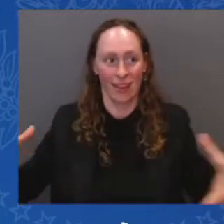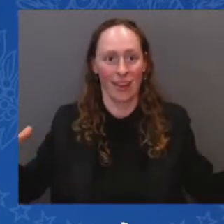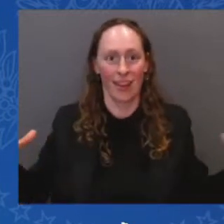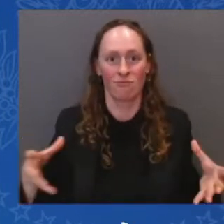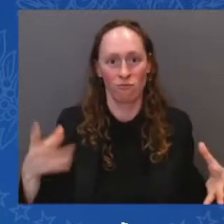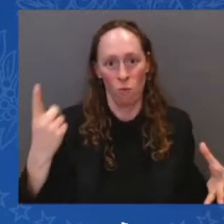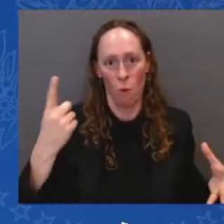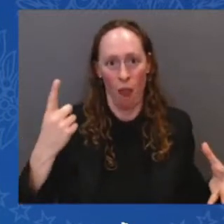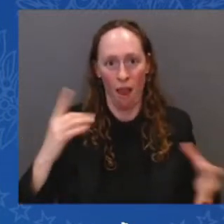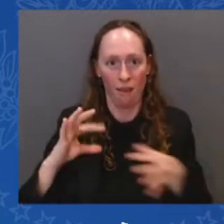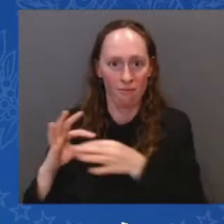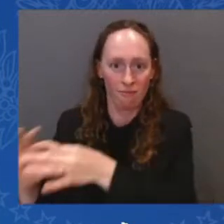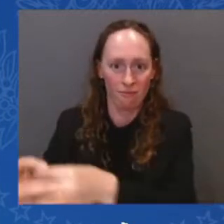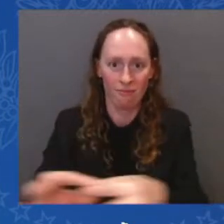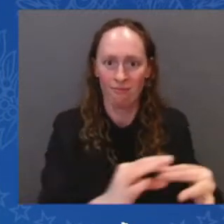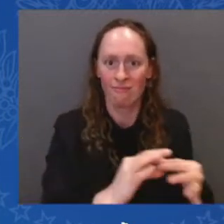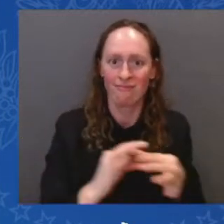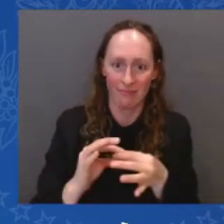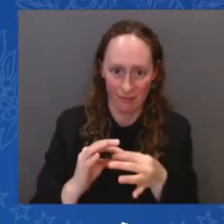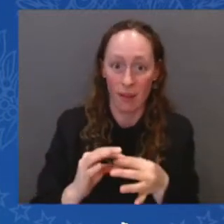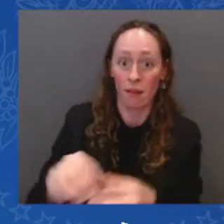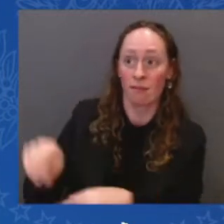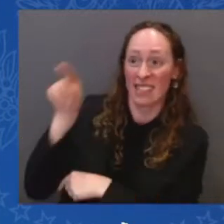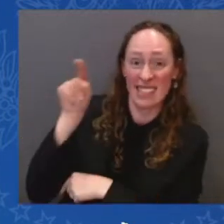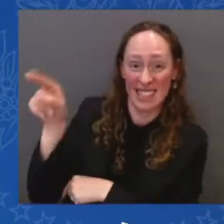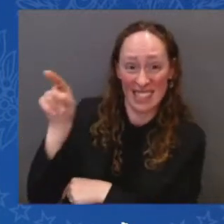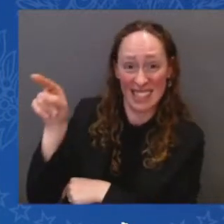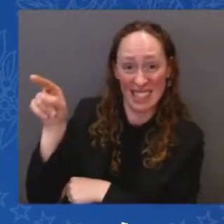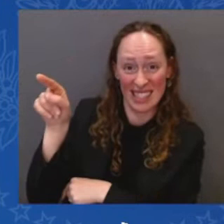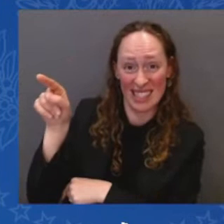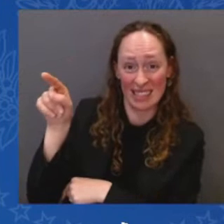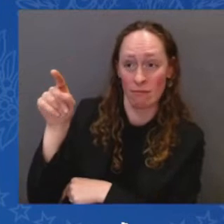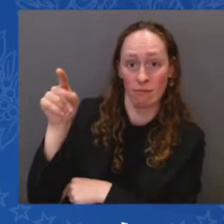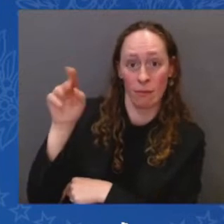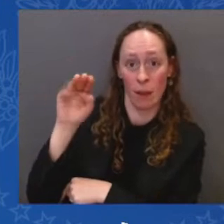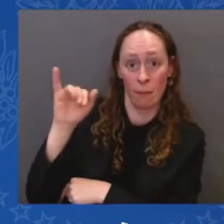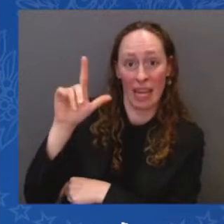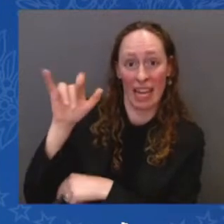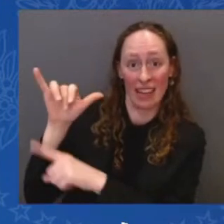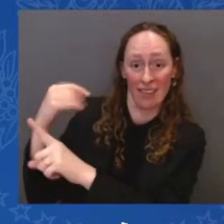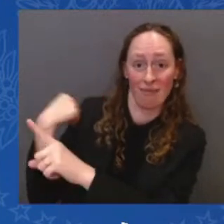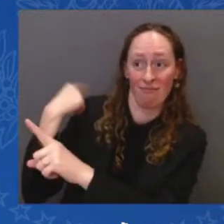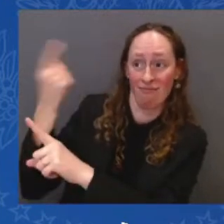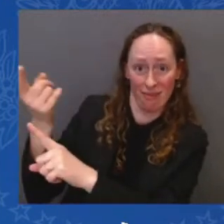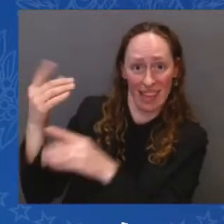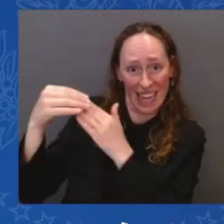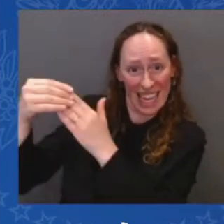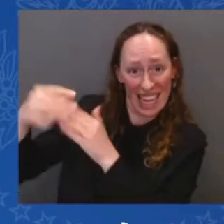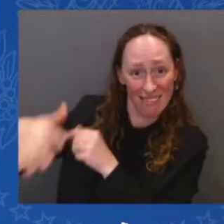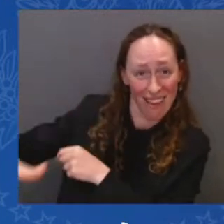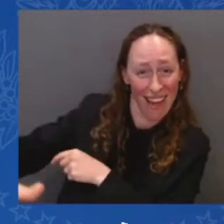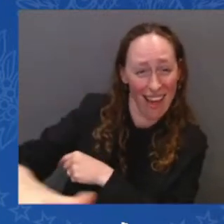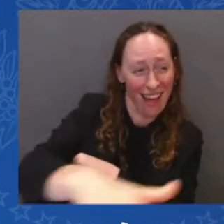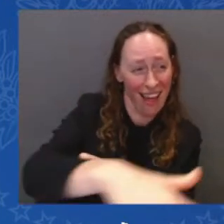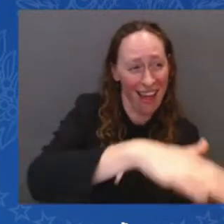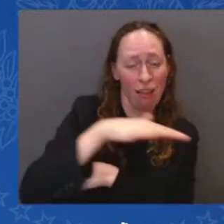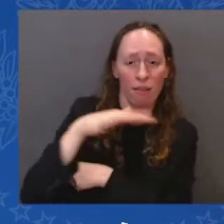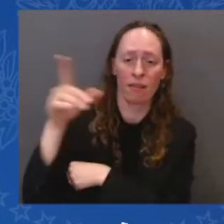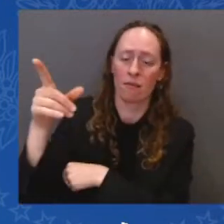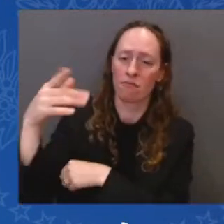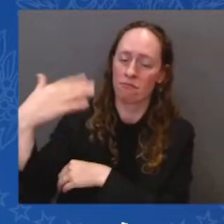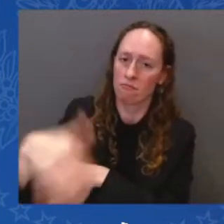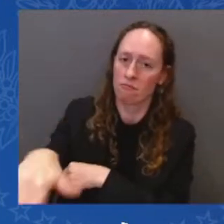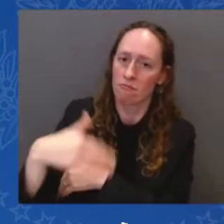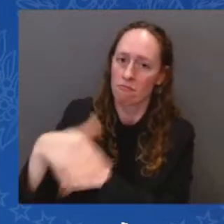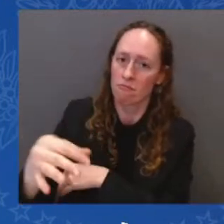Every day, that force defends our country and supports our allies and partners, advances